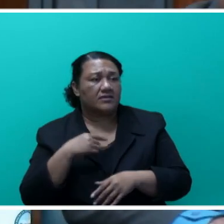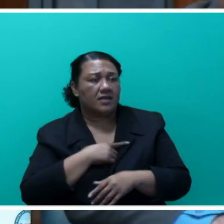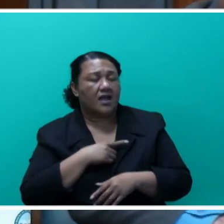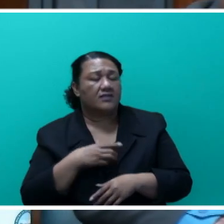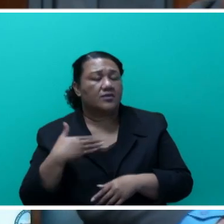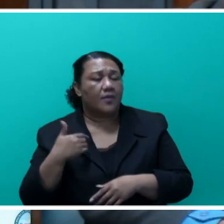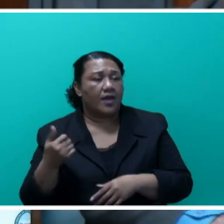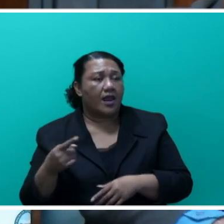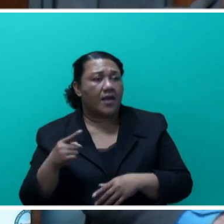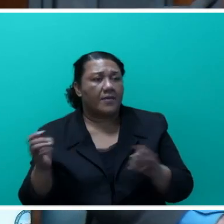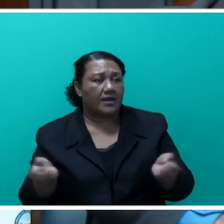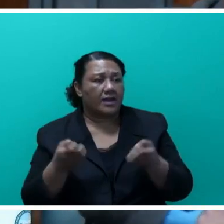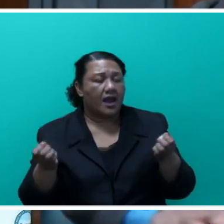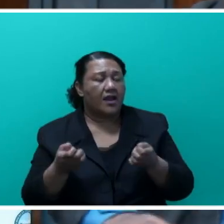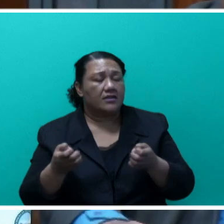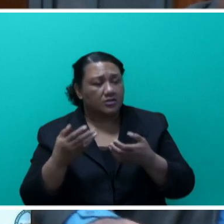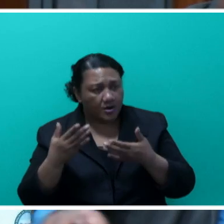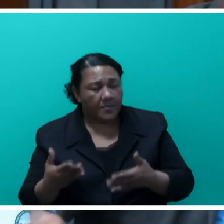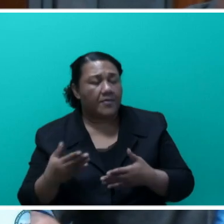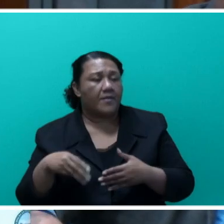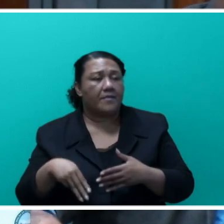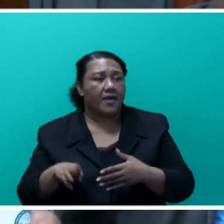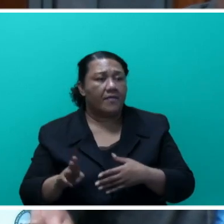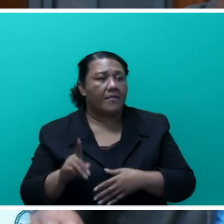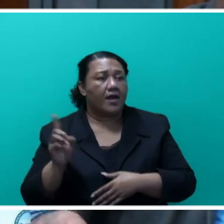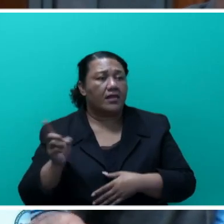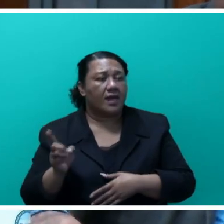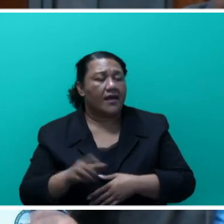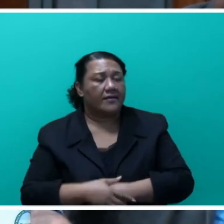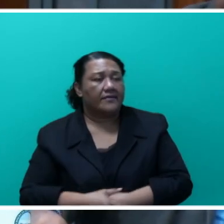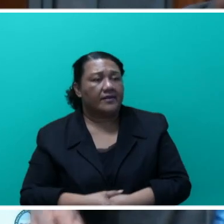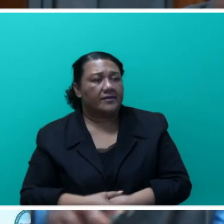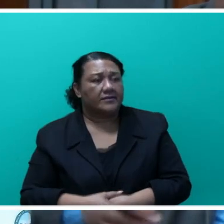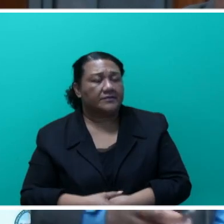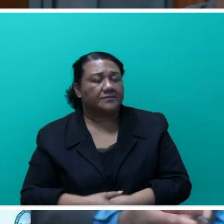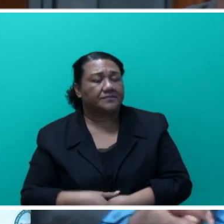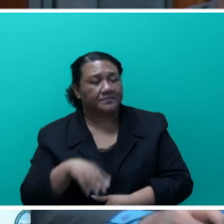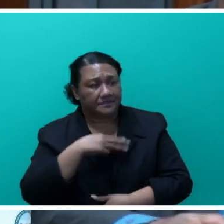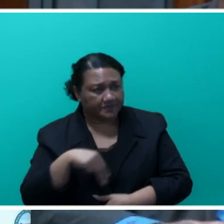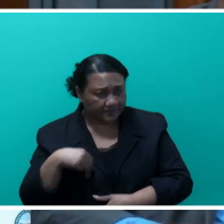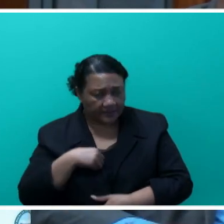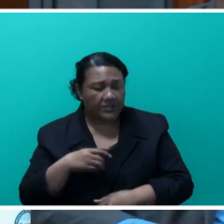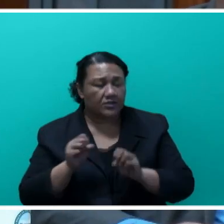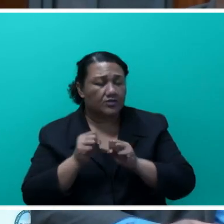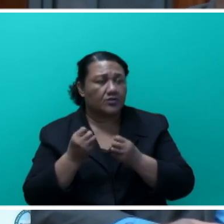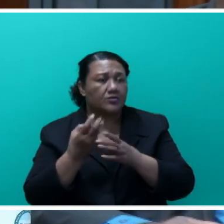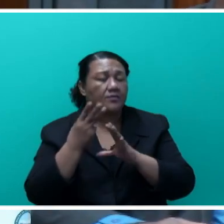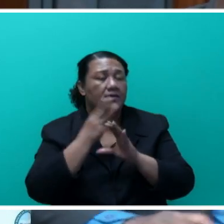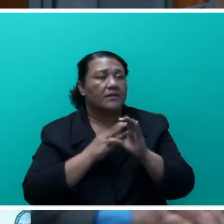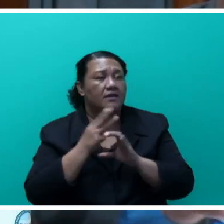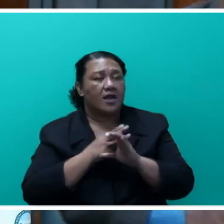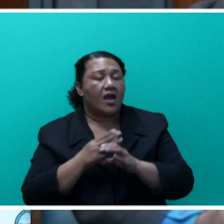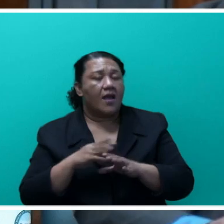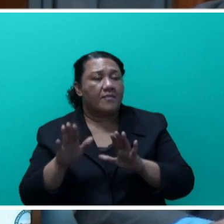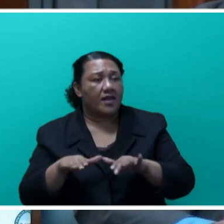encourage all honourable members to scan the QR code available on the Ministry of Housing social media platforms such